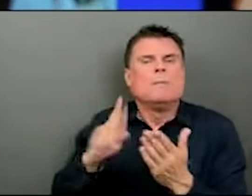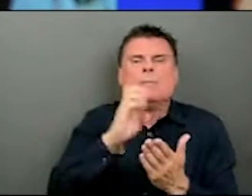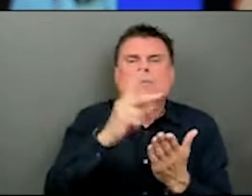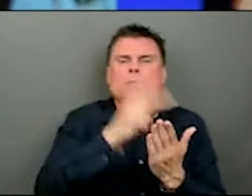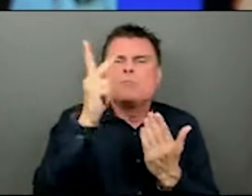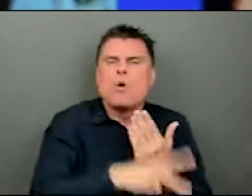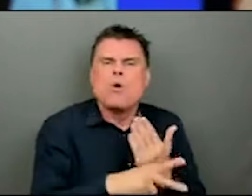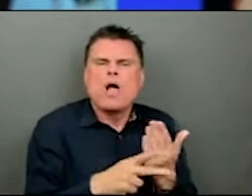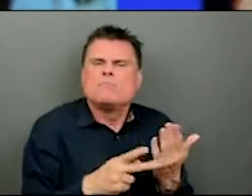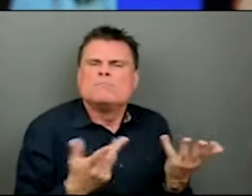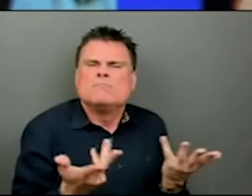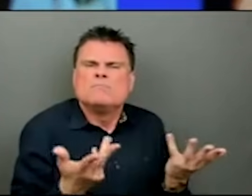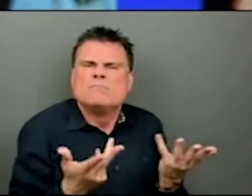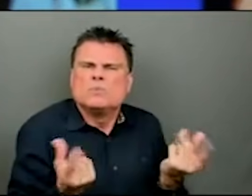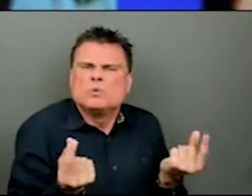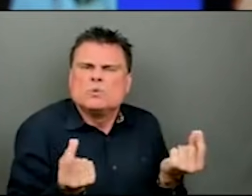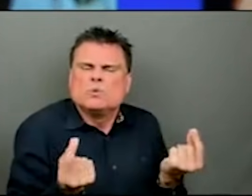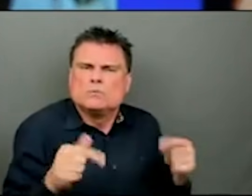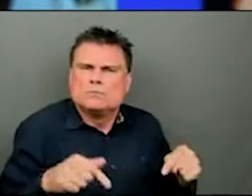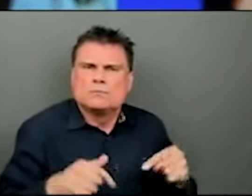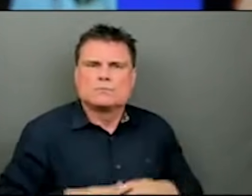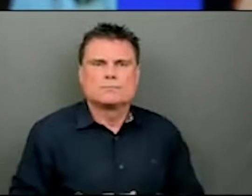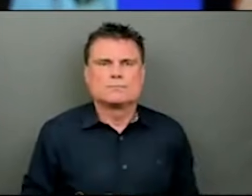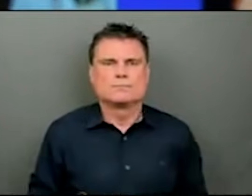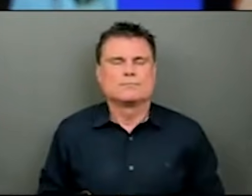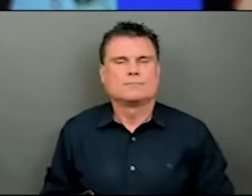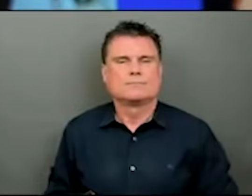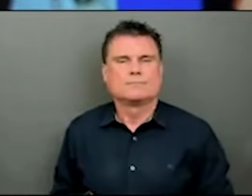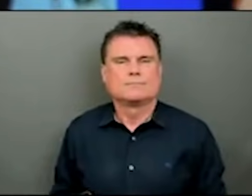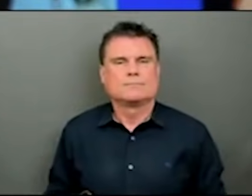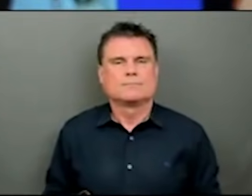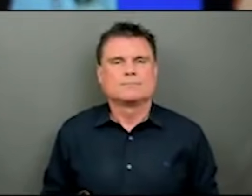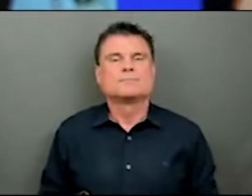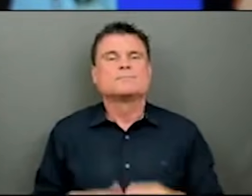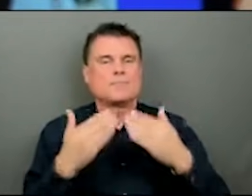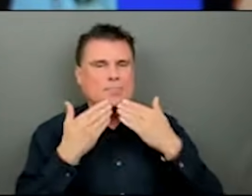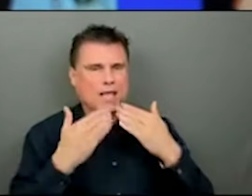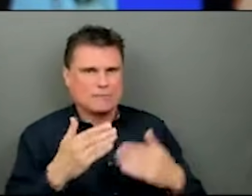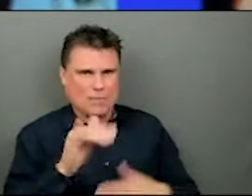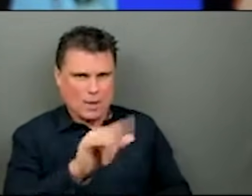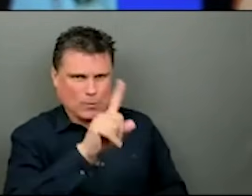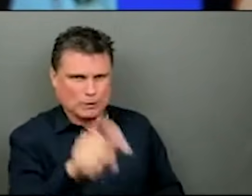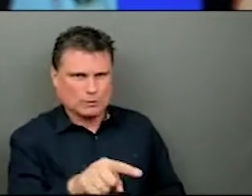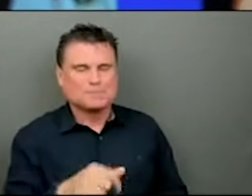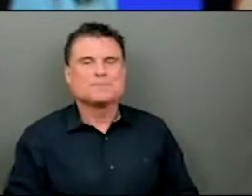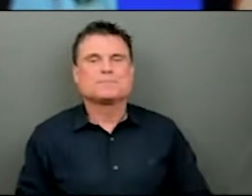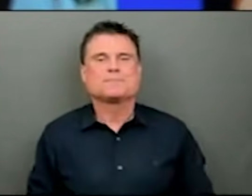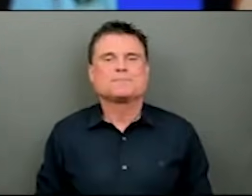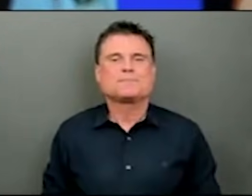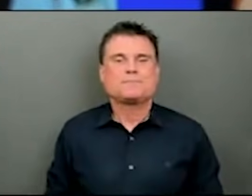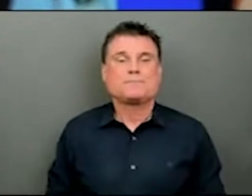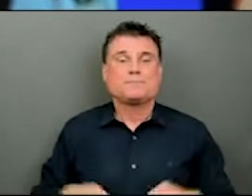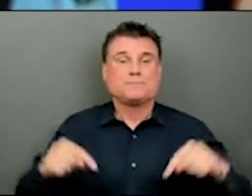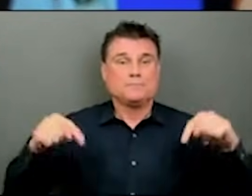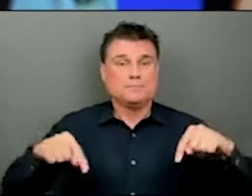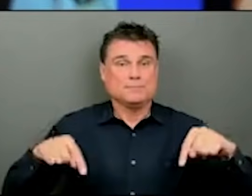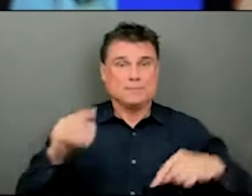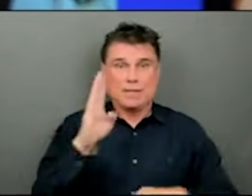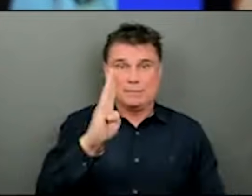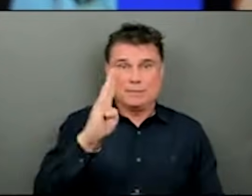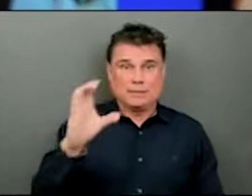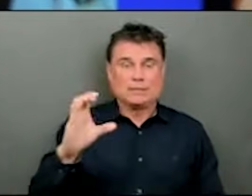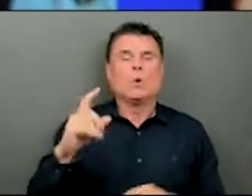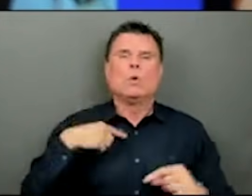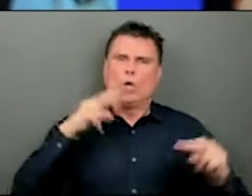we hear some details on that from you? Thanks, Rob, for the question. And we've been focused here in British Columbia on